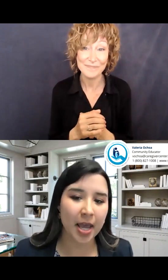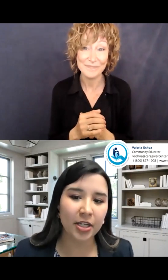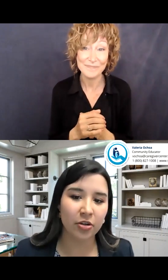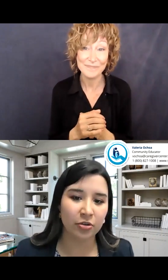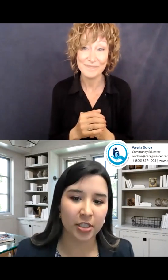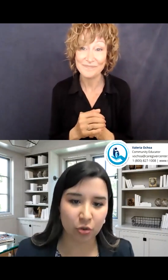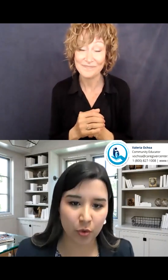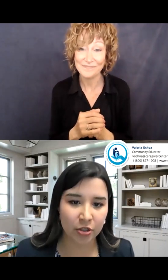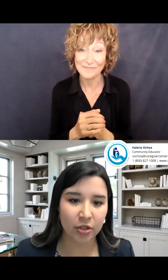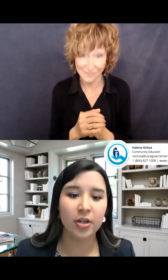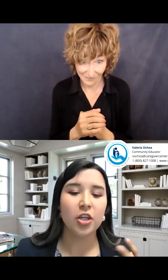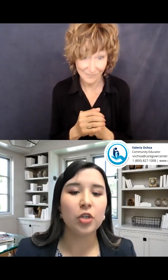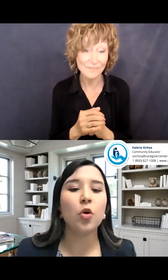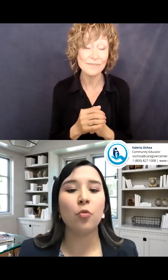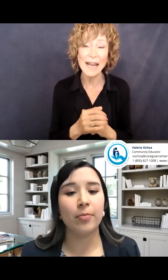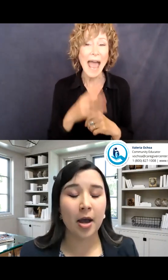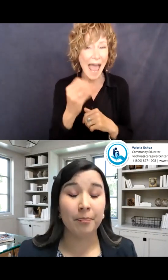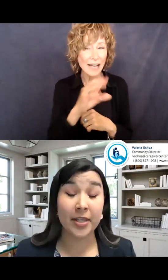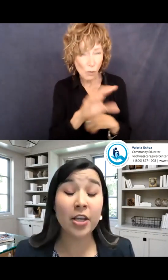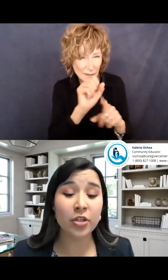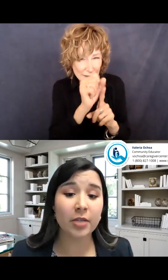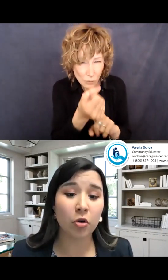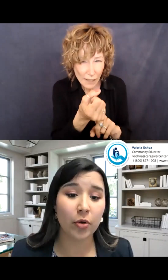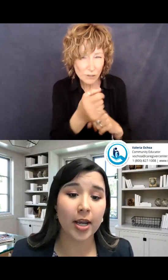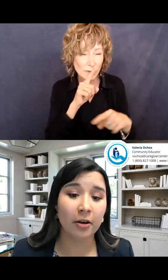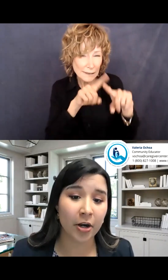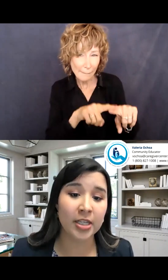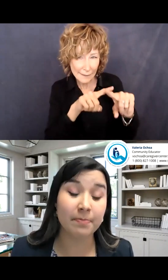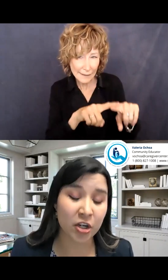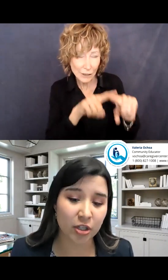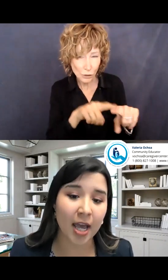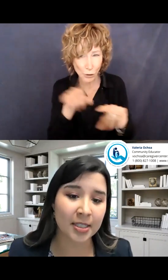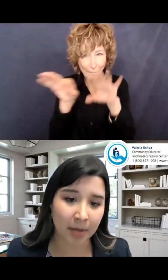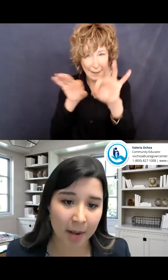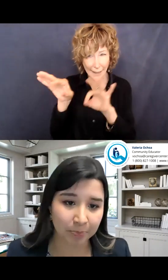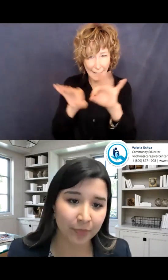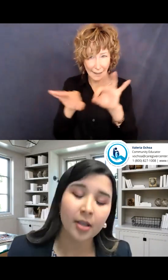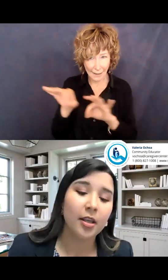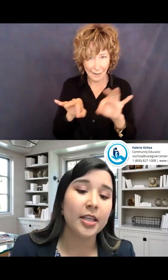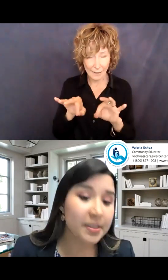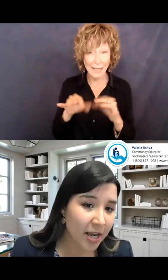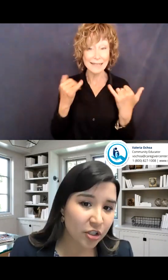and depending on your situation, you will, he or she will create a very specialized plan.